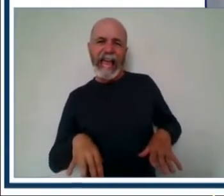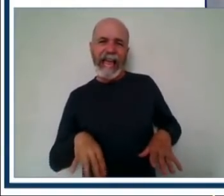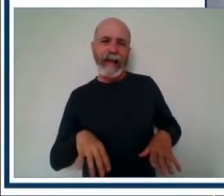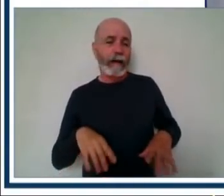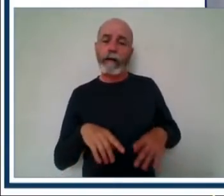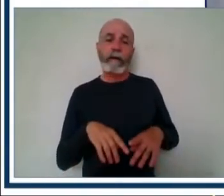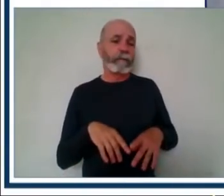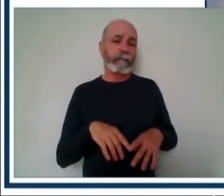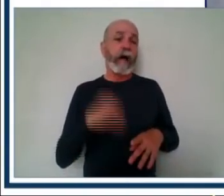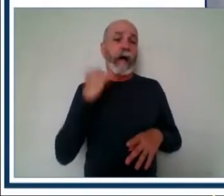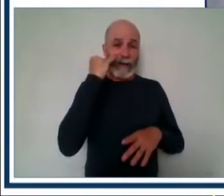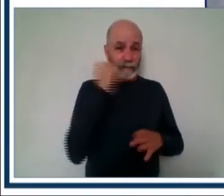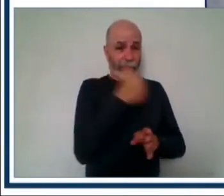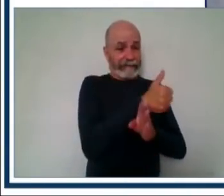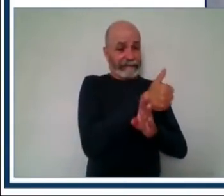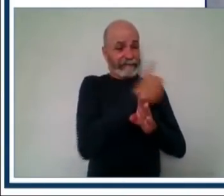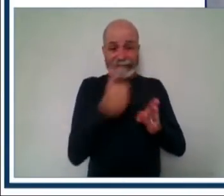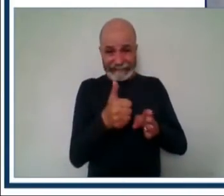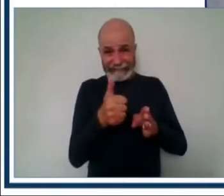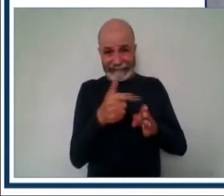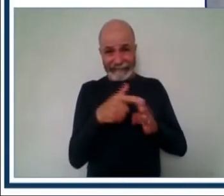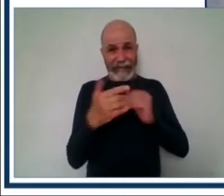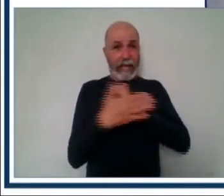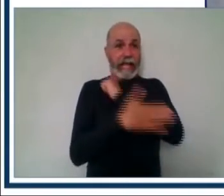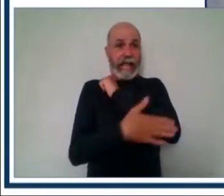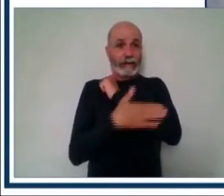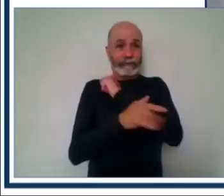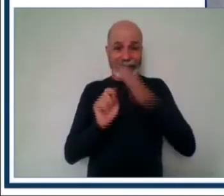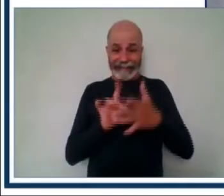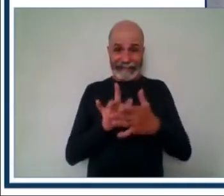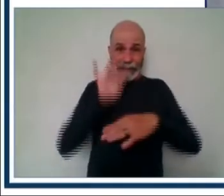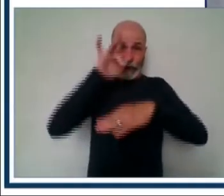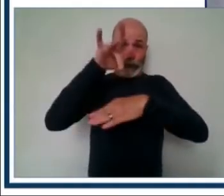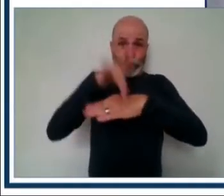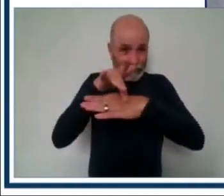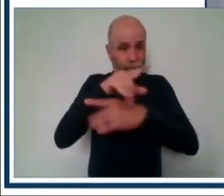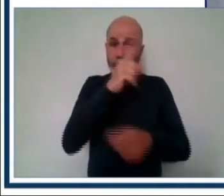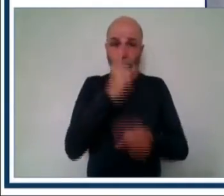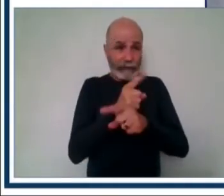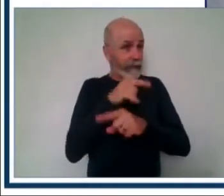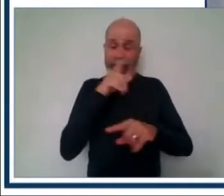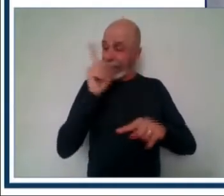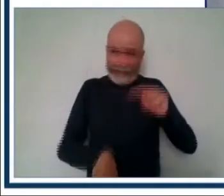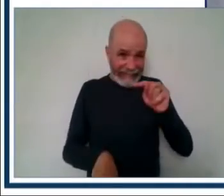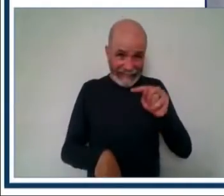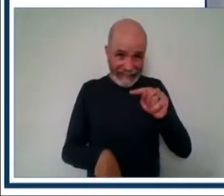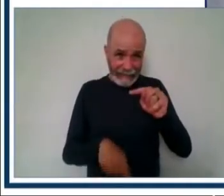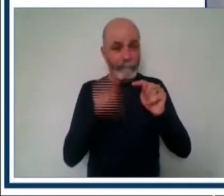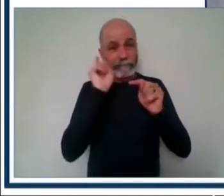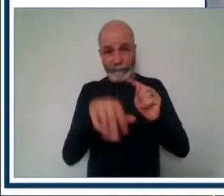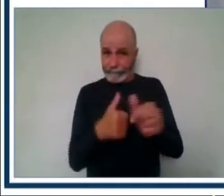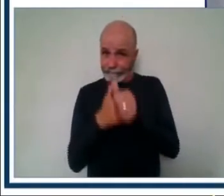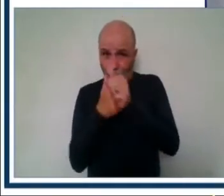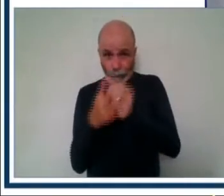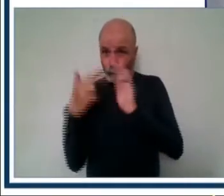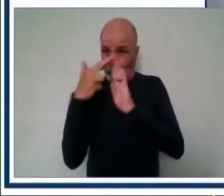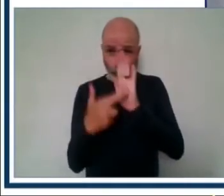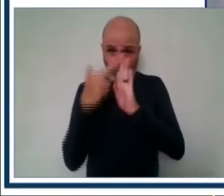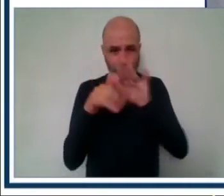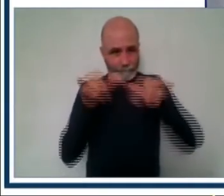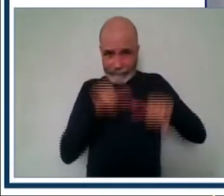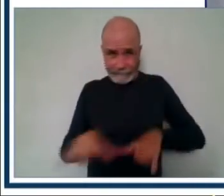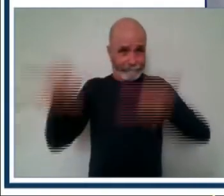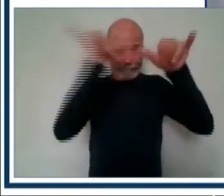county they were able to get to and stay in a hotel. So they would follow the rules that everybody else in Nova Scotia would. Currently